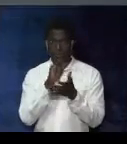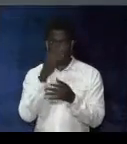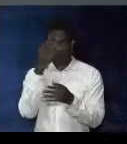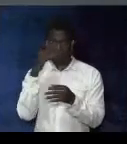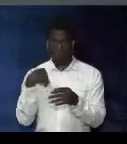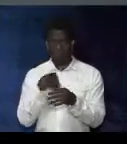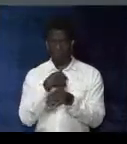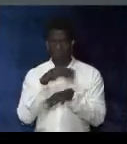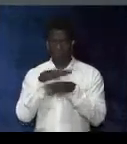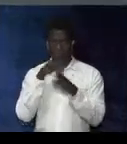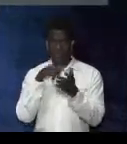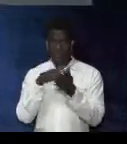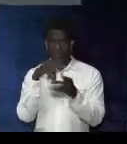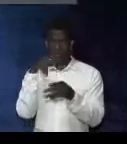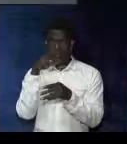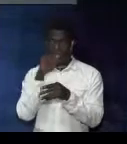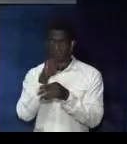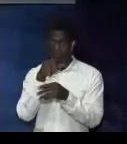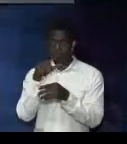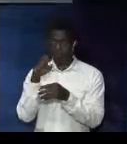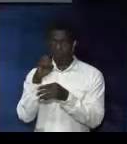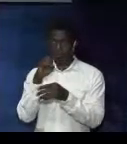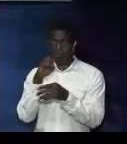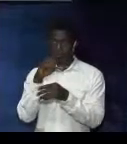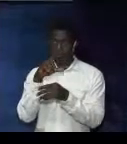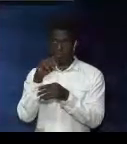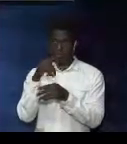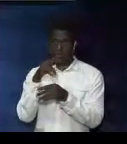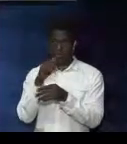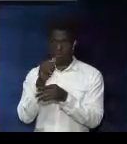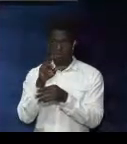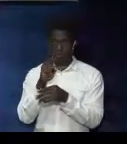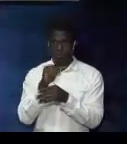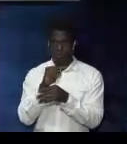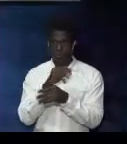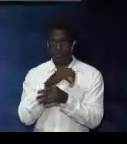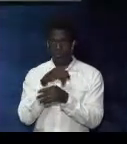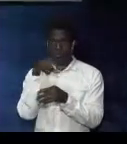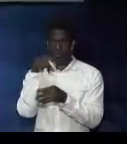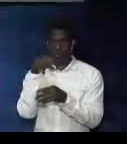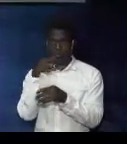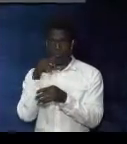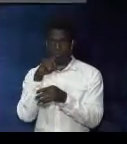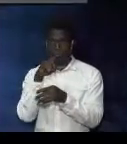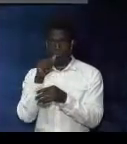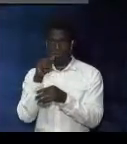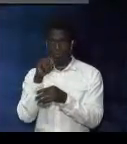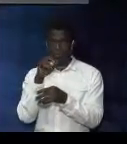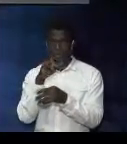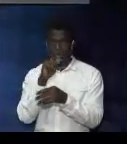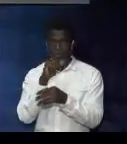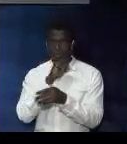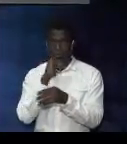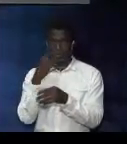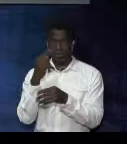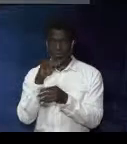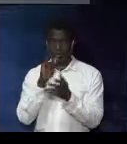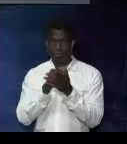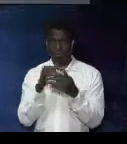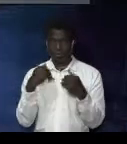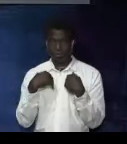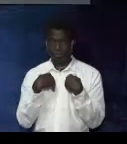a parallelogram. A parallelogram is a quadrilateral that has the sides, that has parallel sides, so to